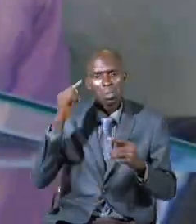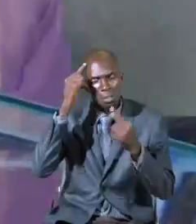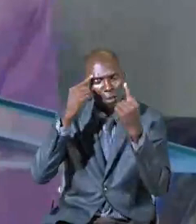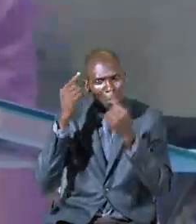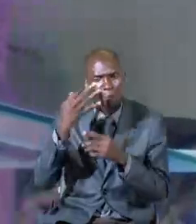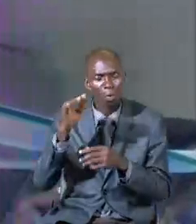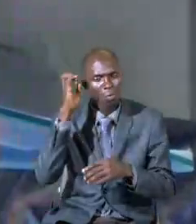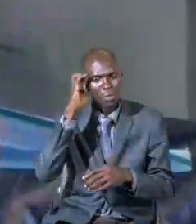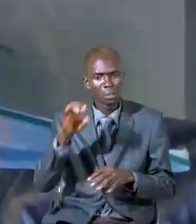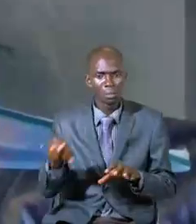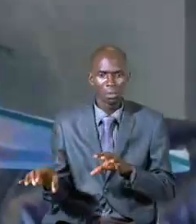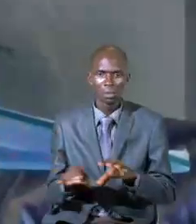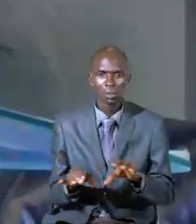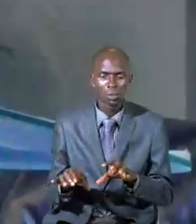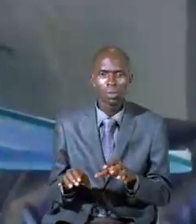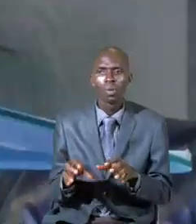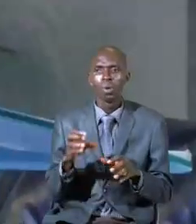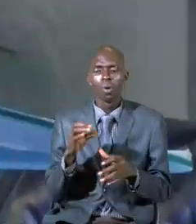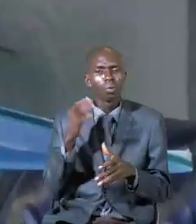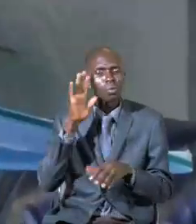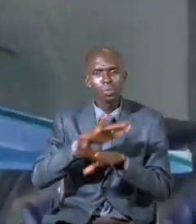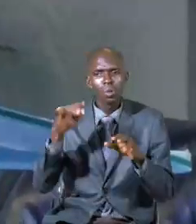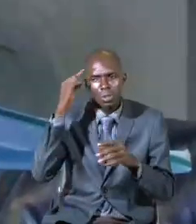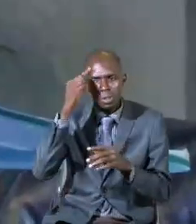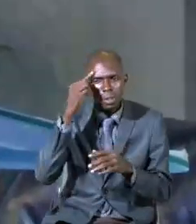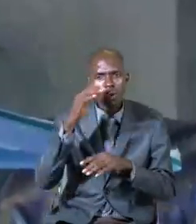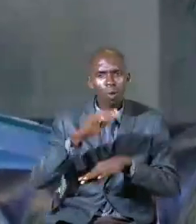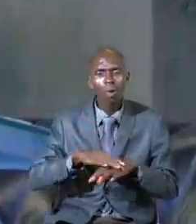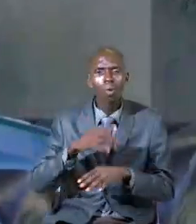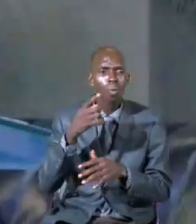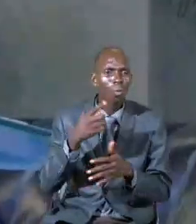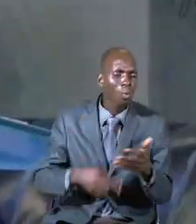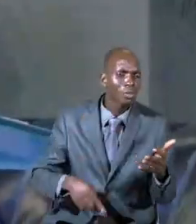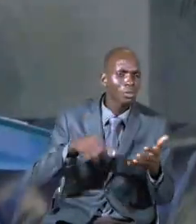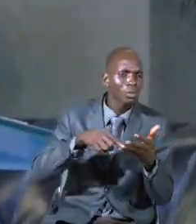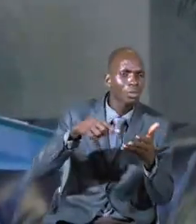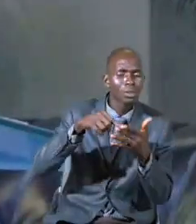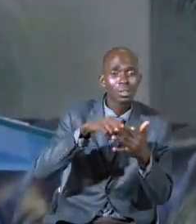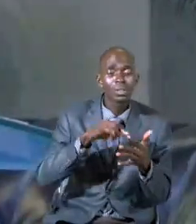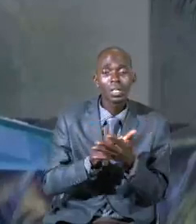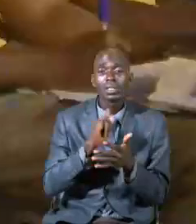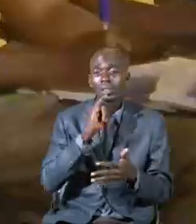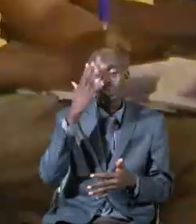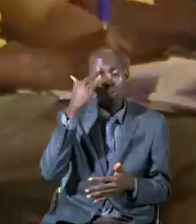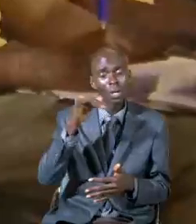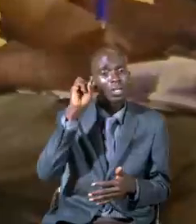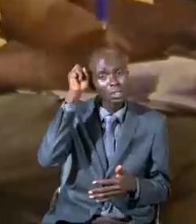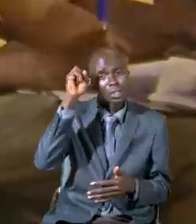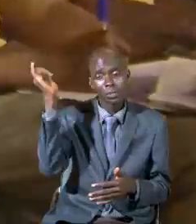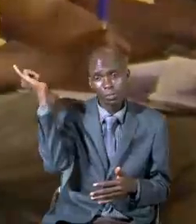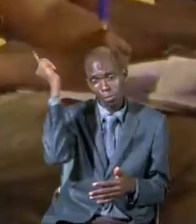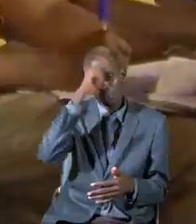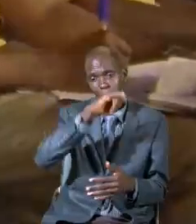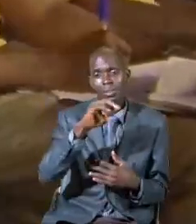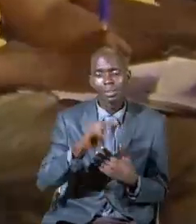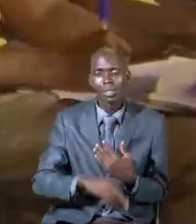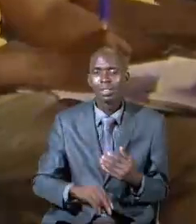will lead. That's why his foolishness is meaningless. Number one,